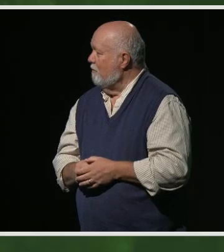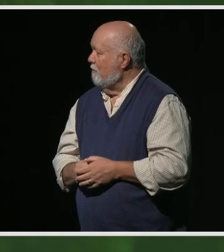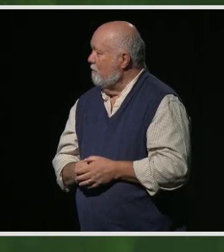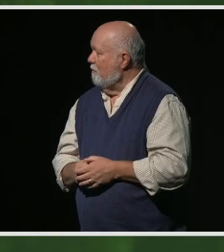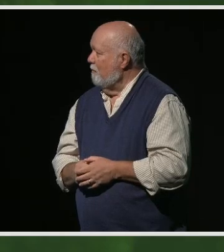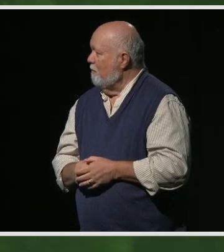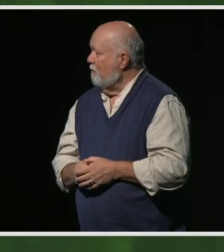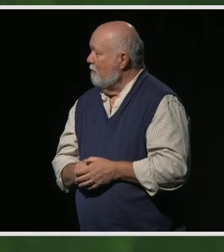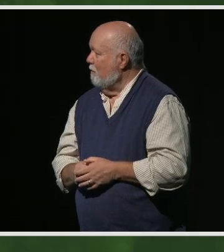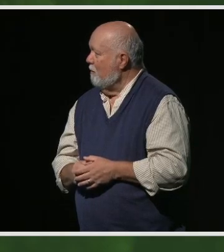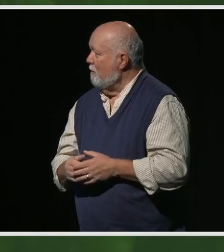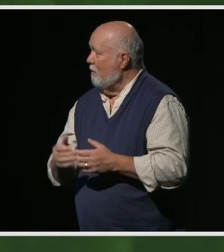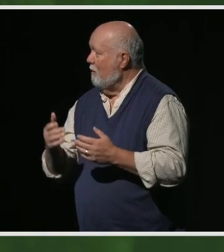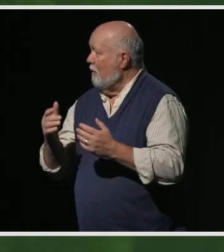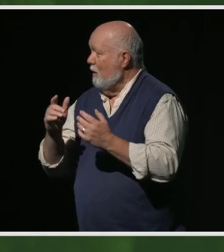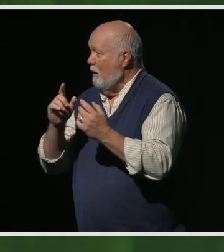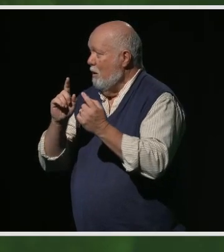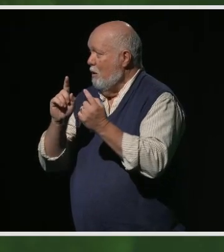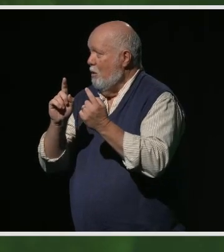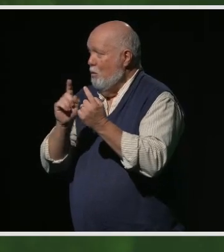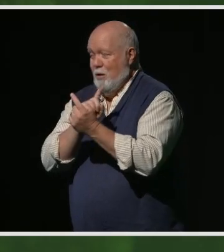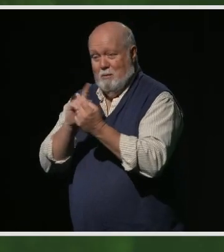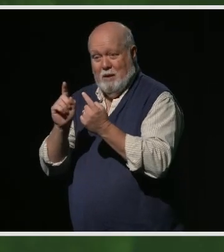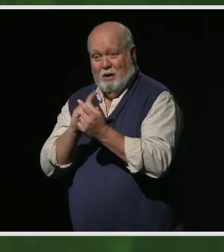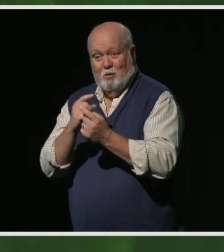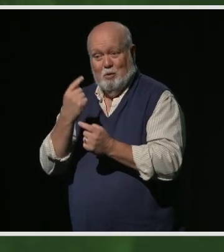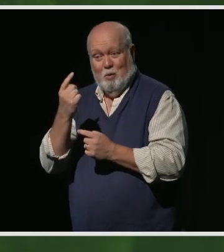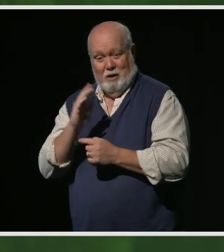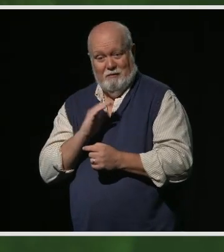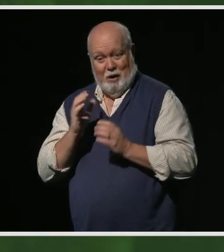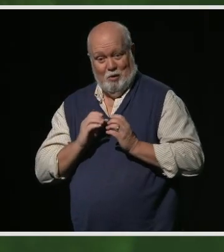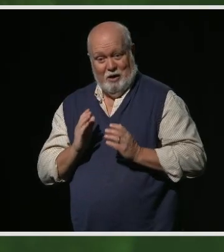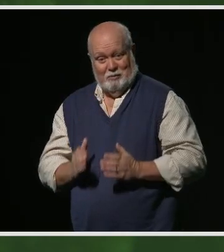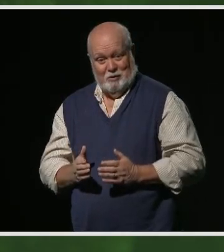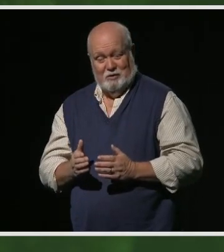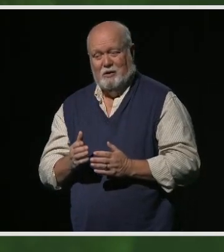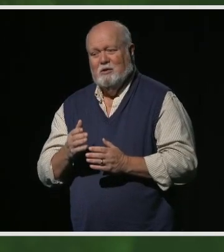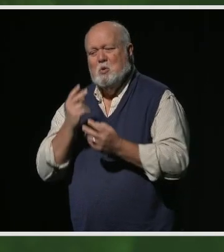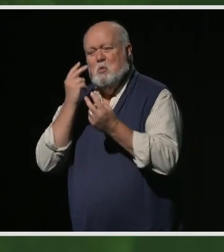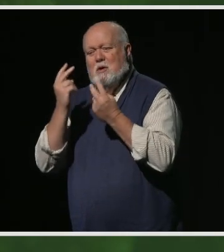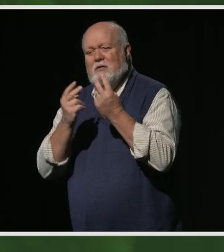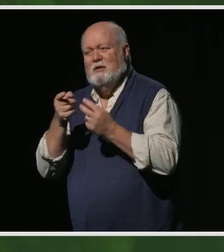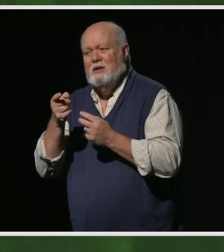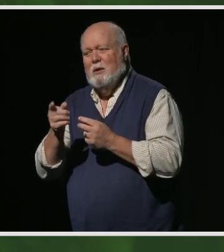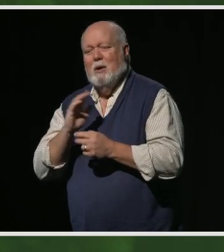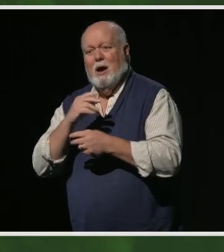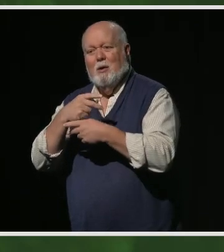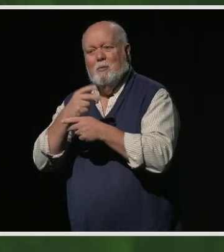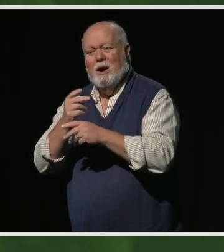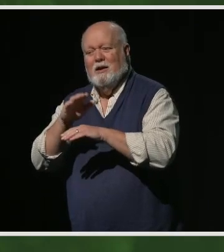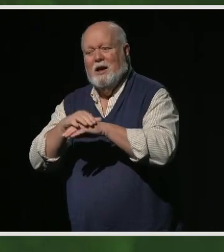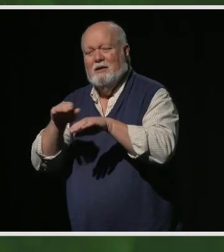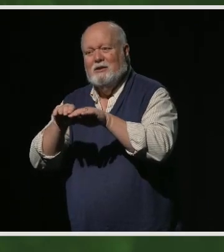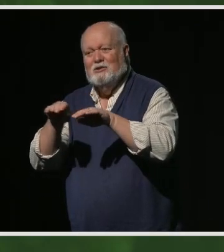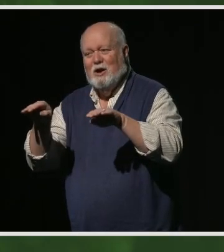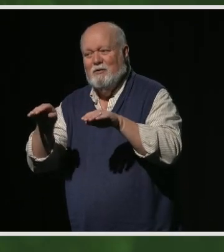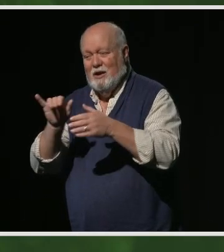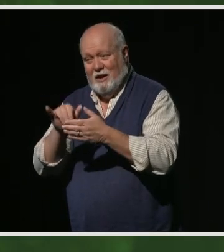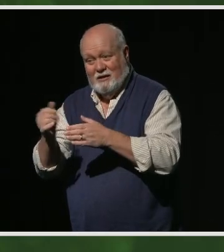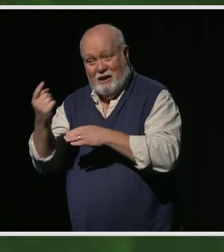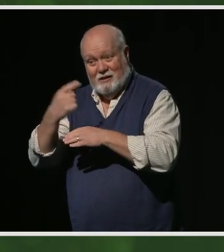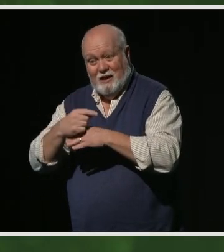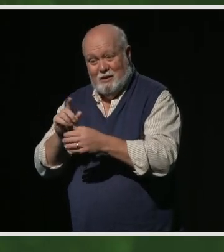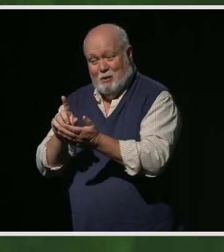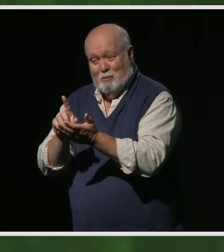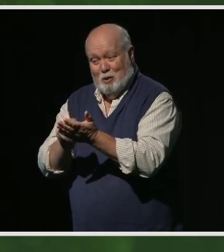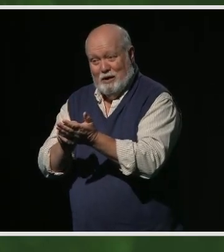On our journey, we met with one of our existing customers. So we stopped at this printing location. Our product was on the shelf, and that day they were actually printing it with